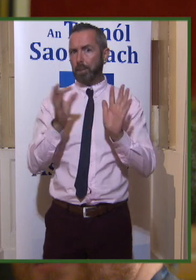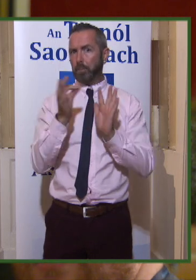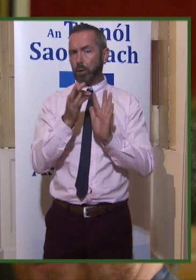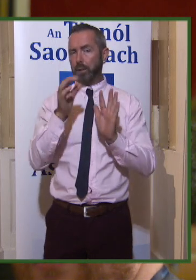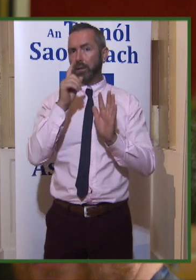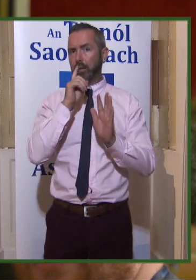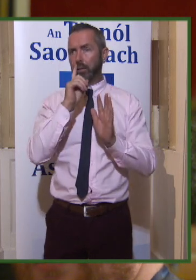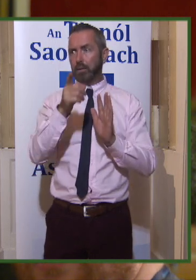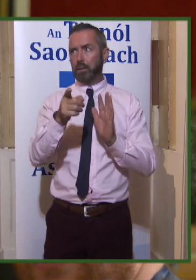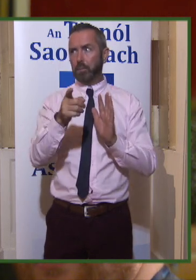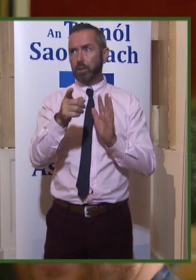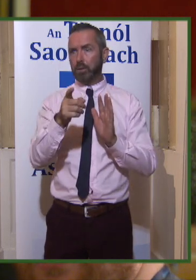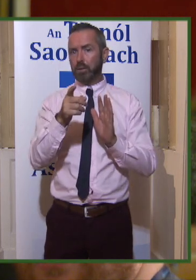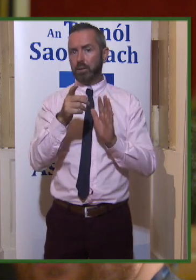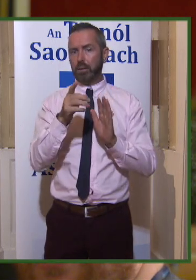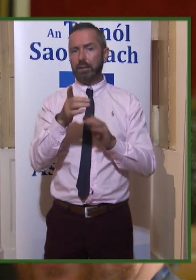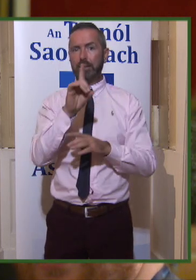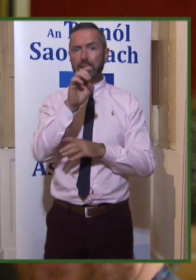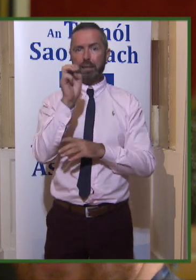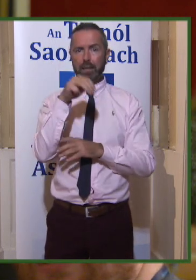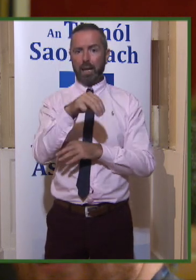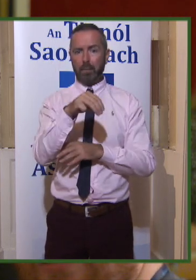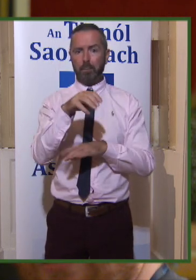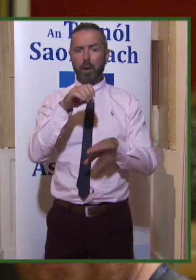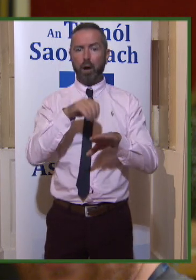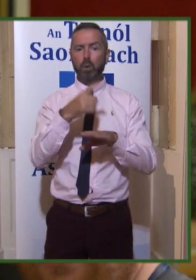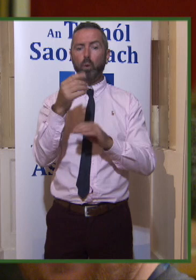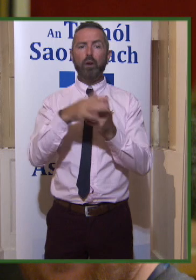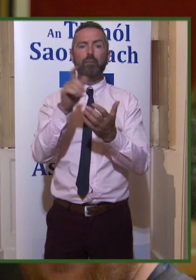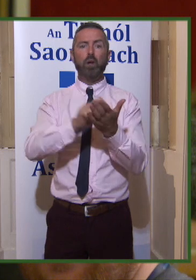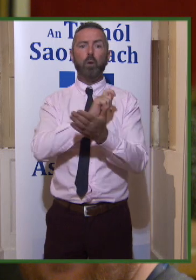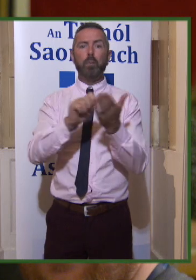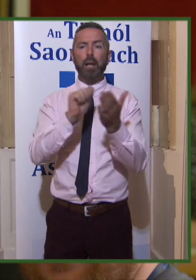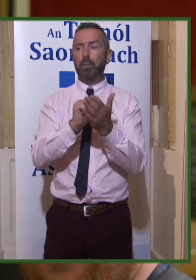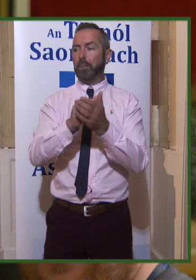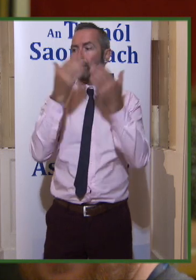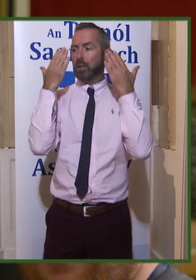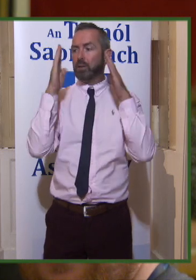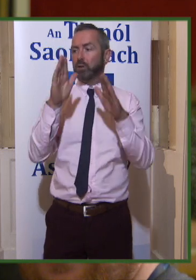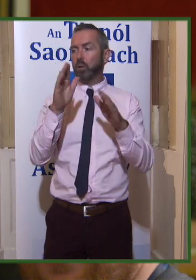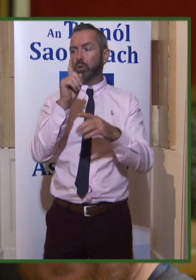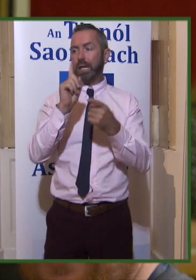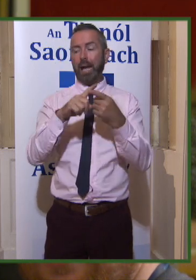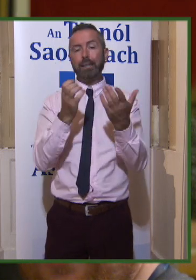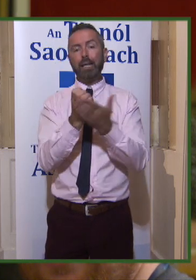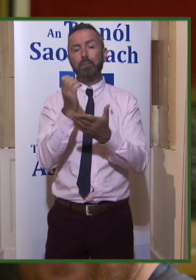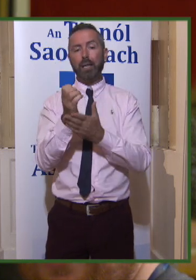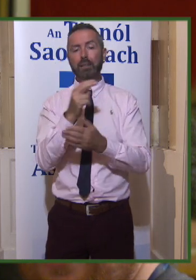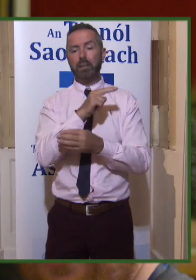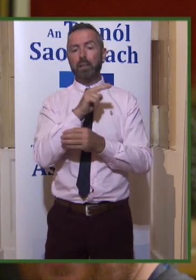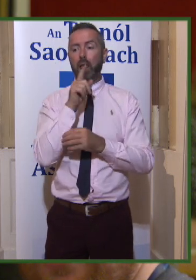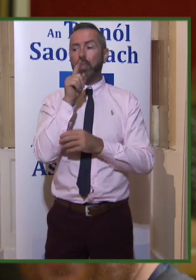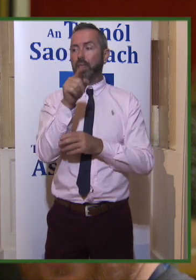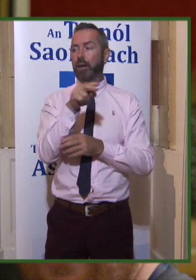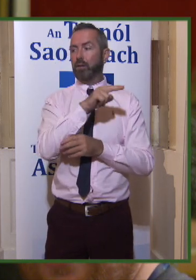think a directly elected mayor, then on one of the ballots, it surely explains that he's not or she is